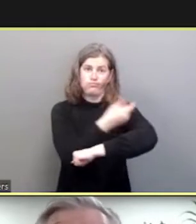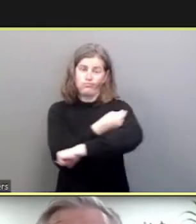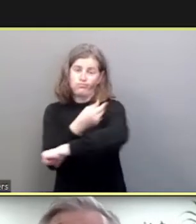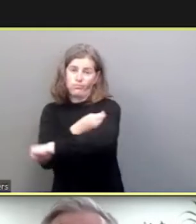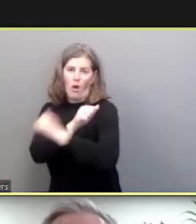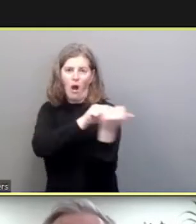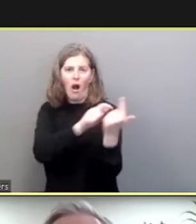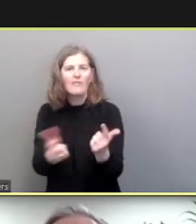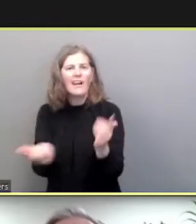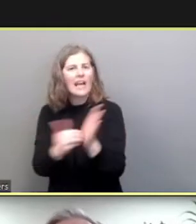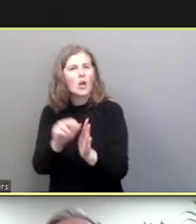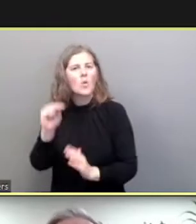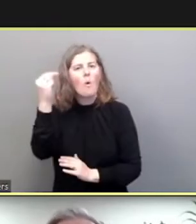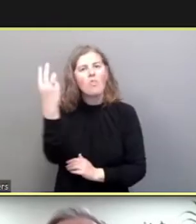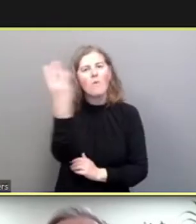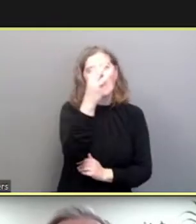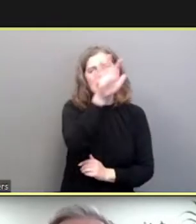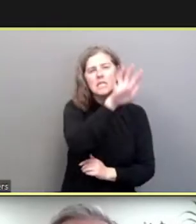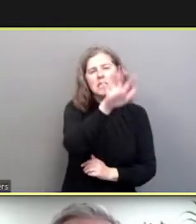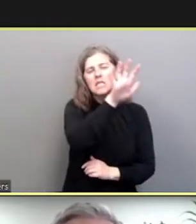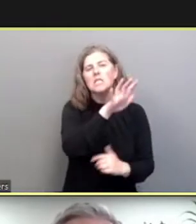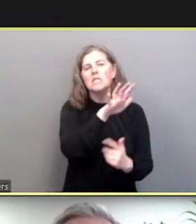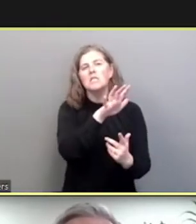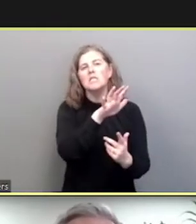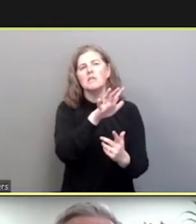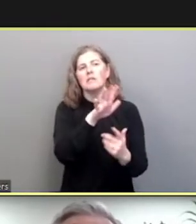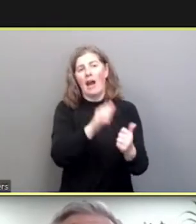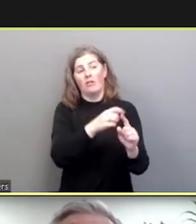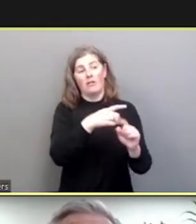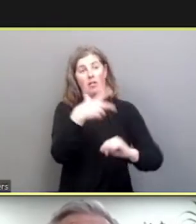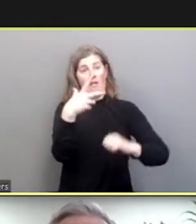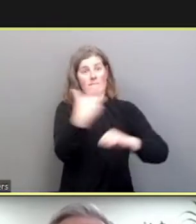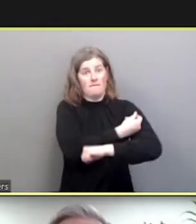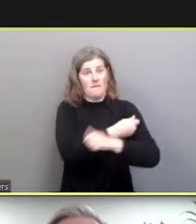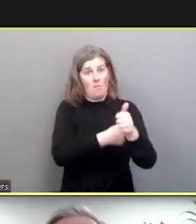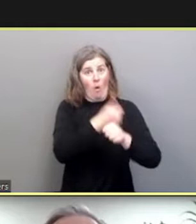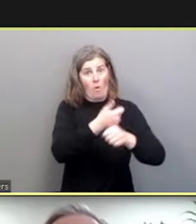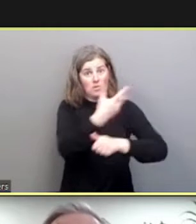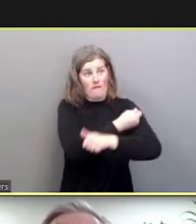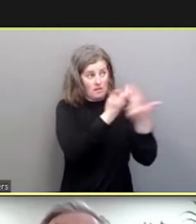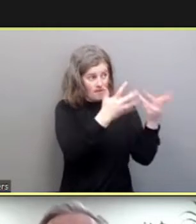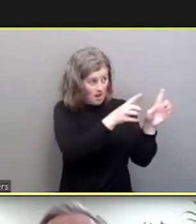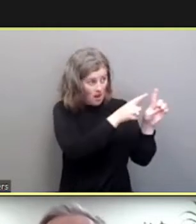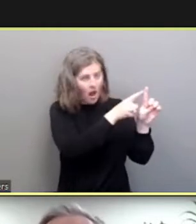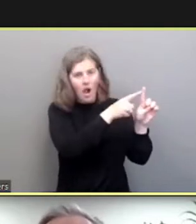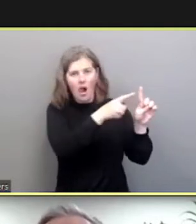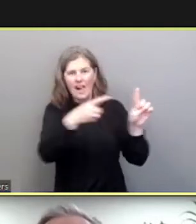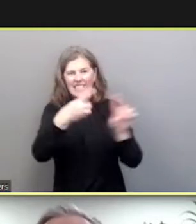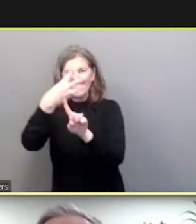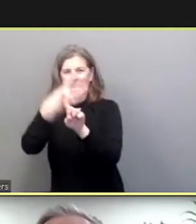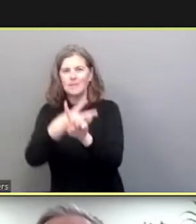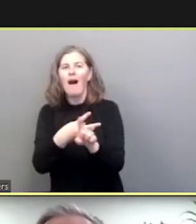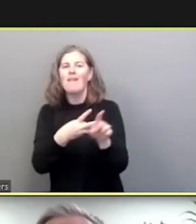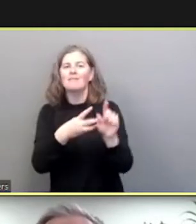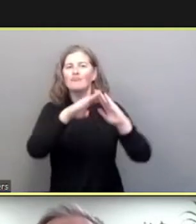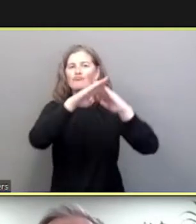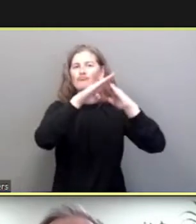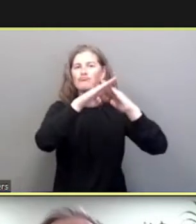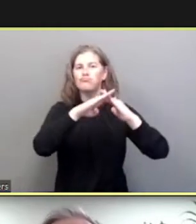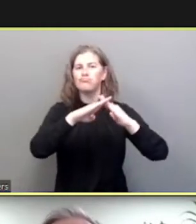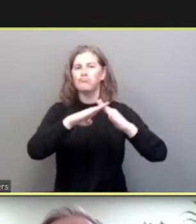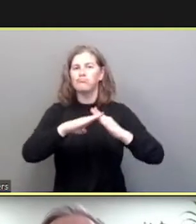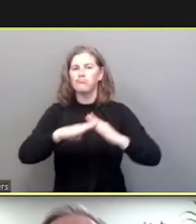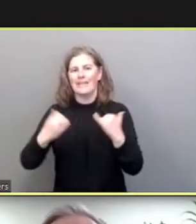the Northwest, we're now 6 months out from when the majority of people receive their primary and secondary